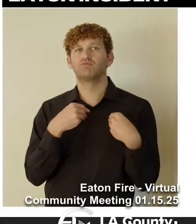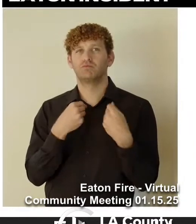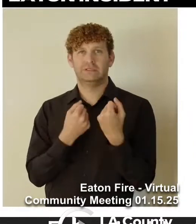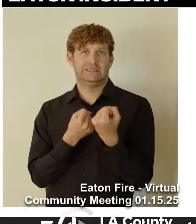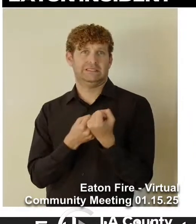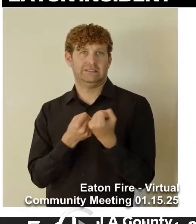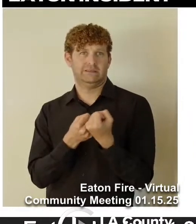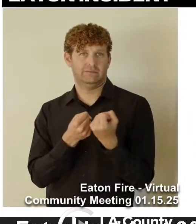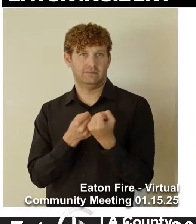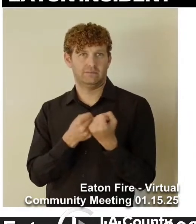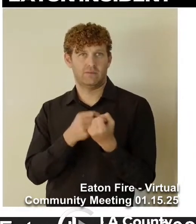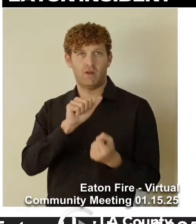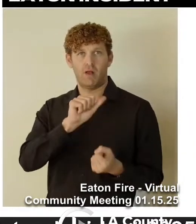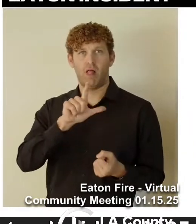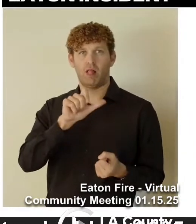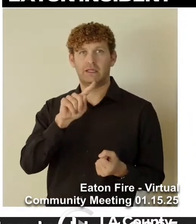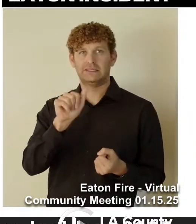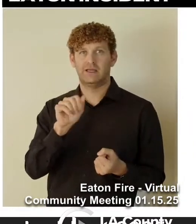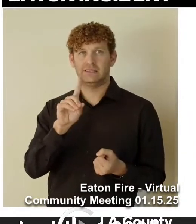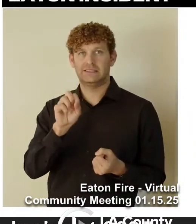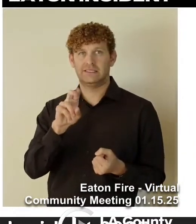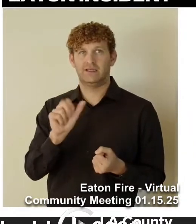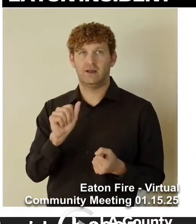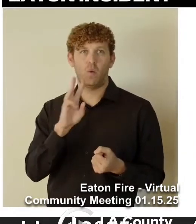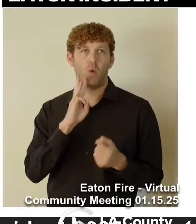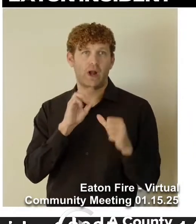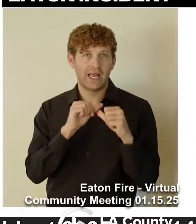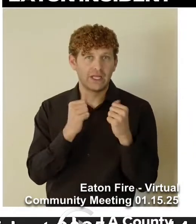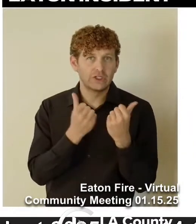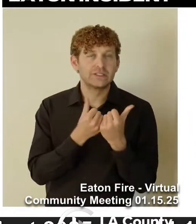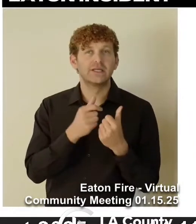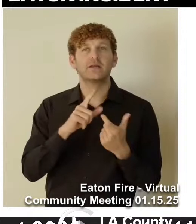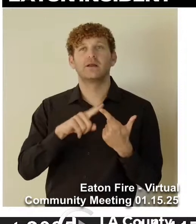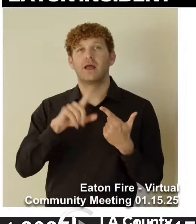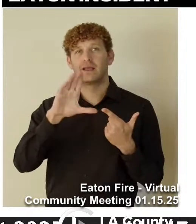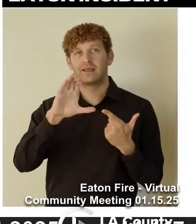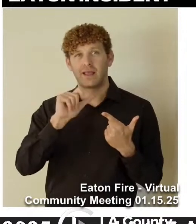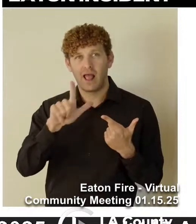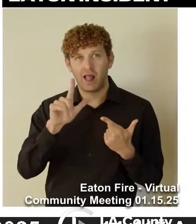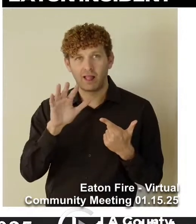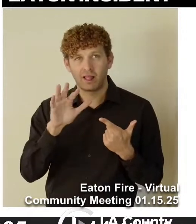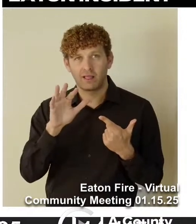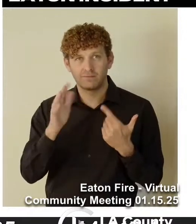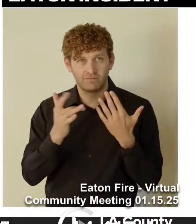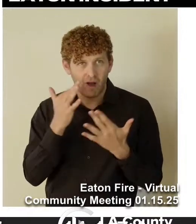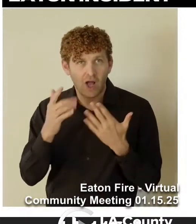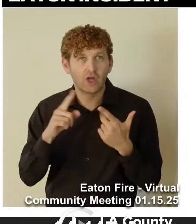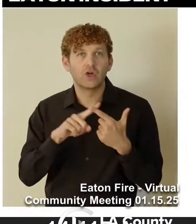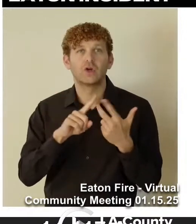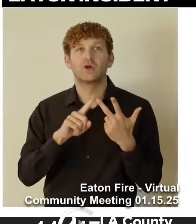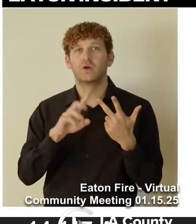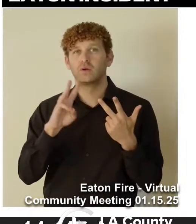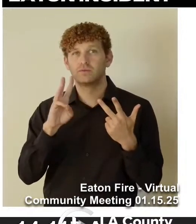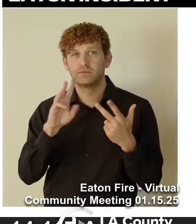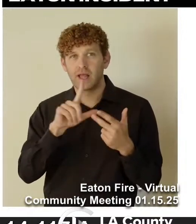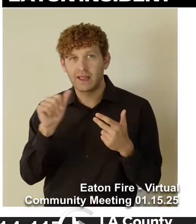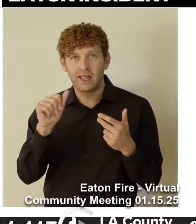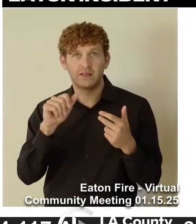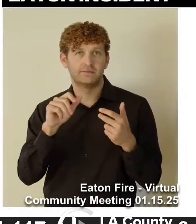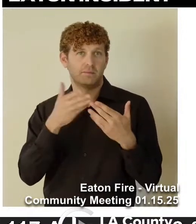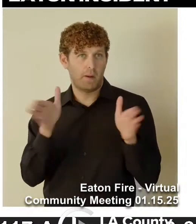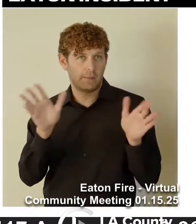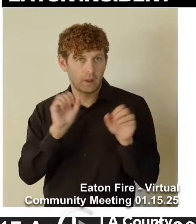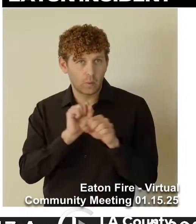water agencies serving the community: CAL FIRE, Metropolitan Water District, Los Angeles County Public Works, and the